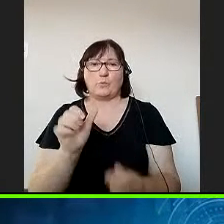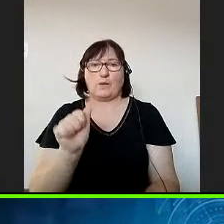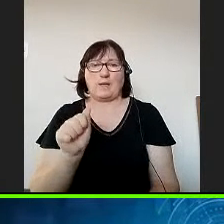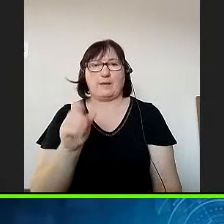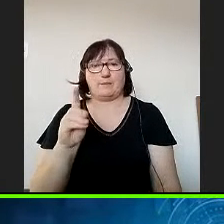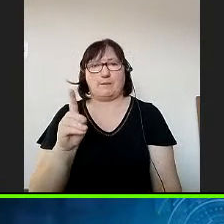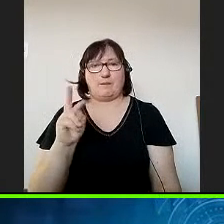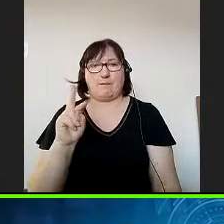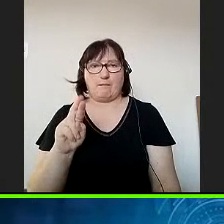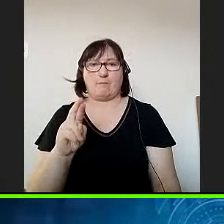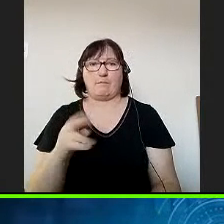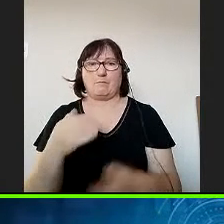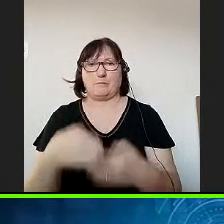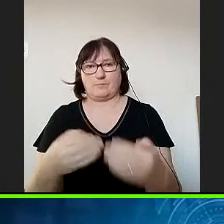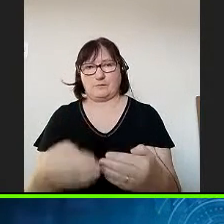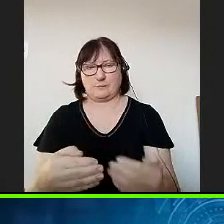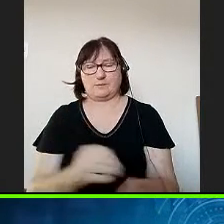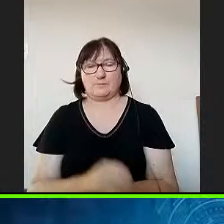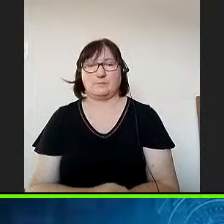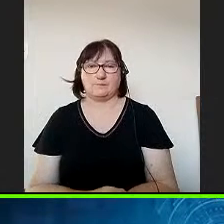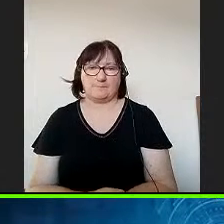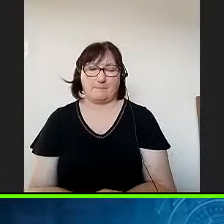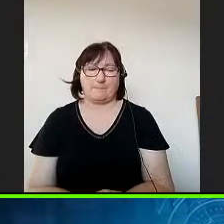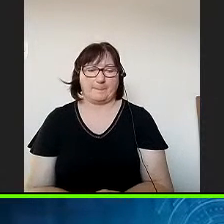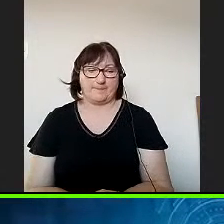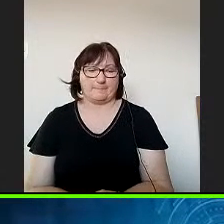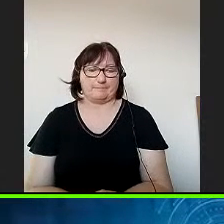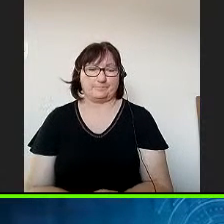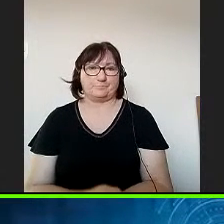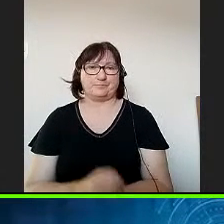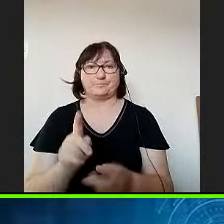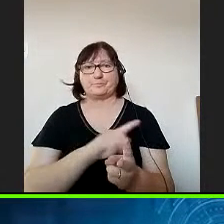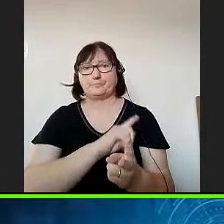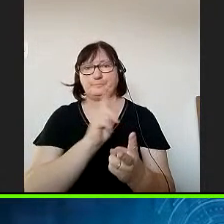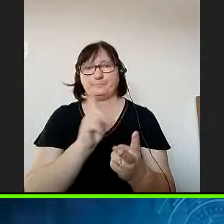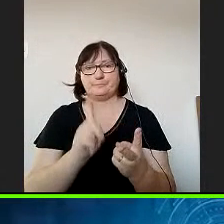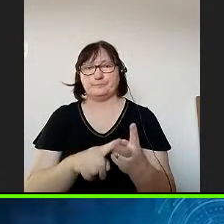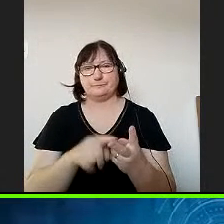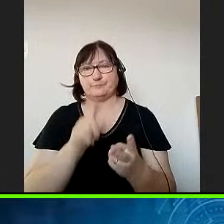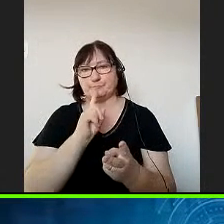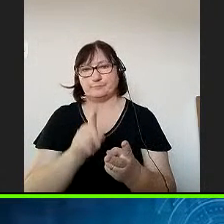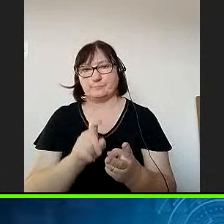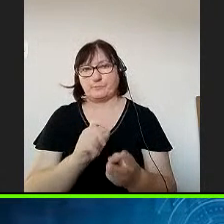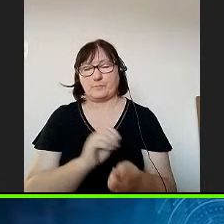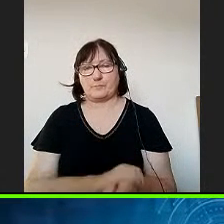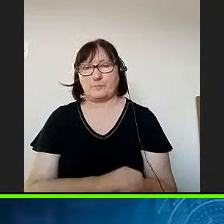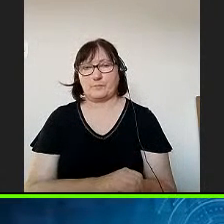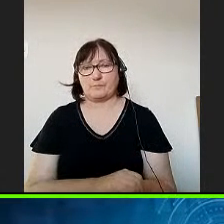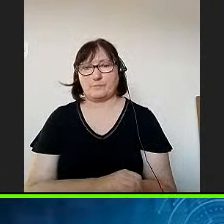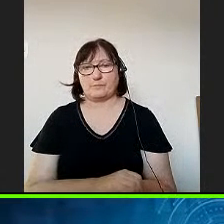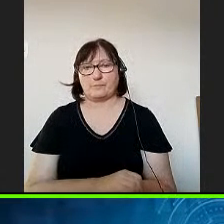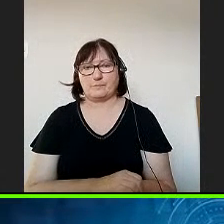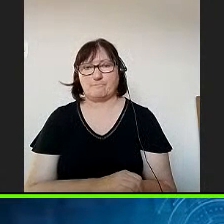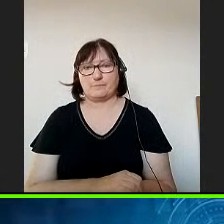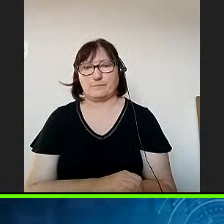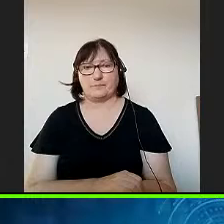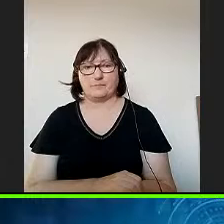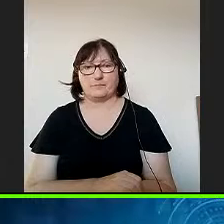comprehensive response. The next question that we have, and I think